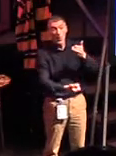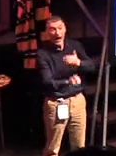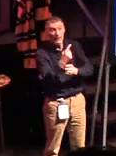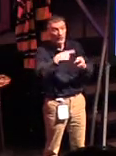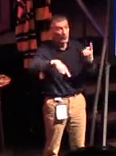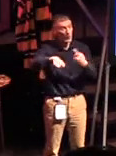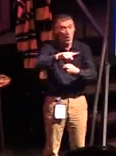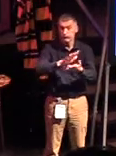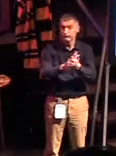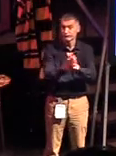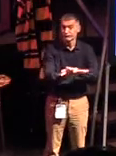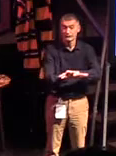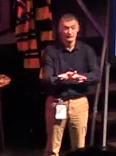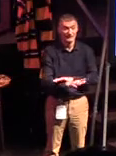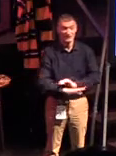doomed.